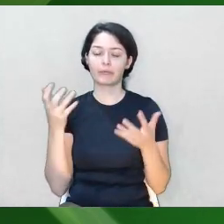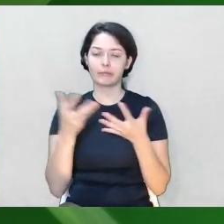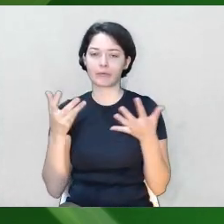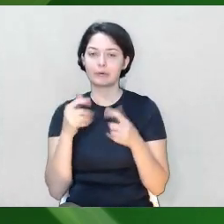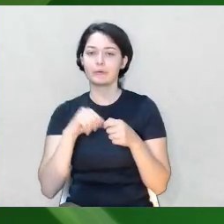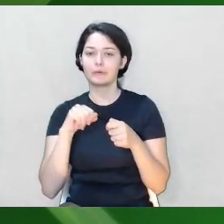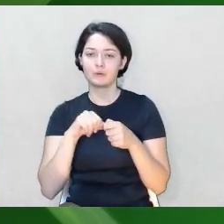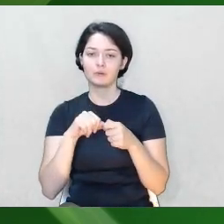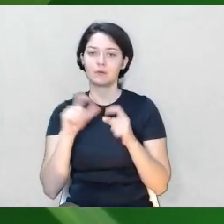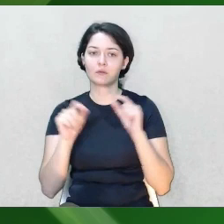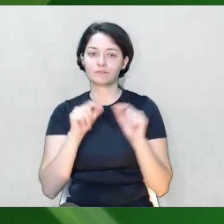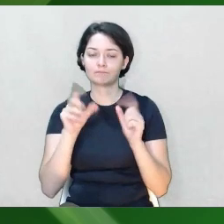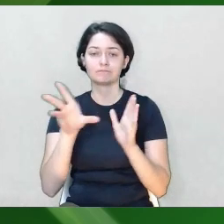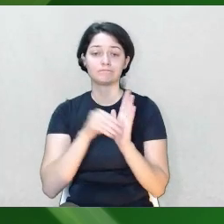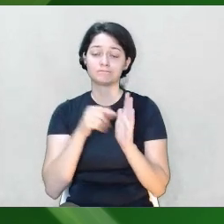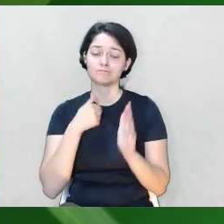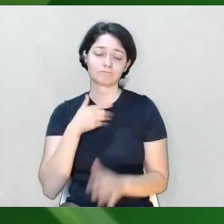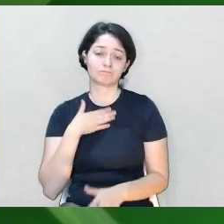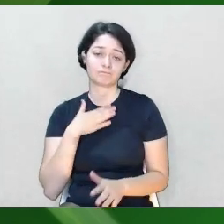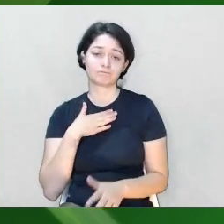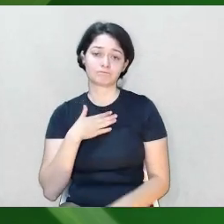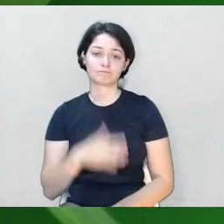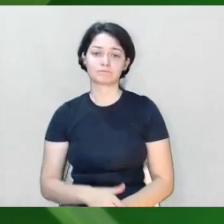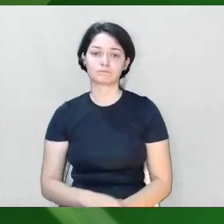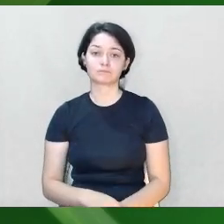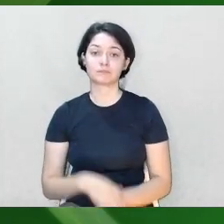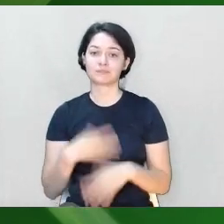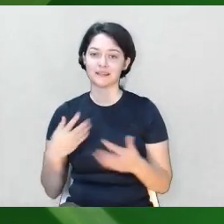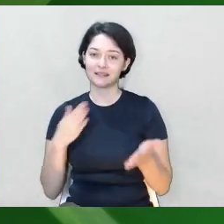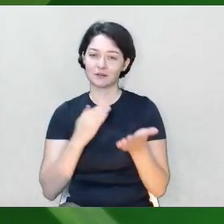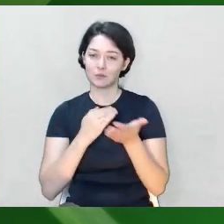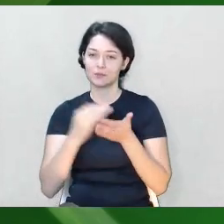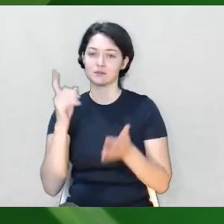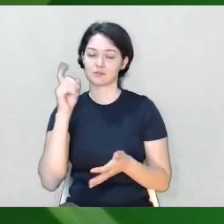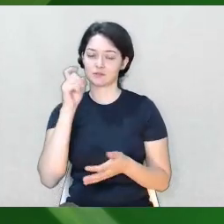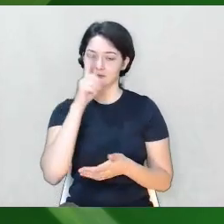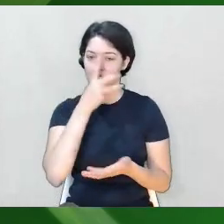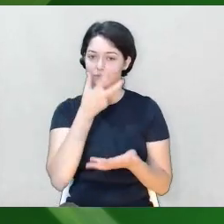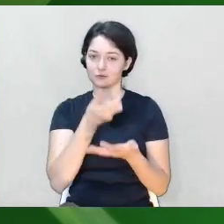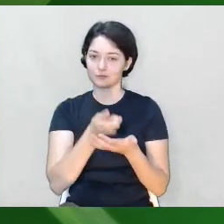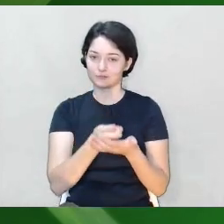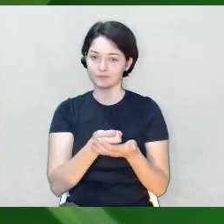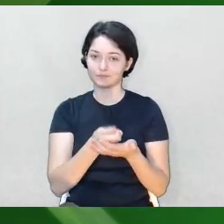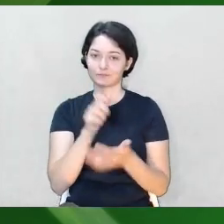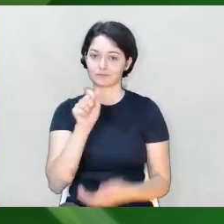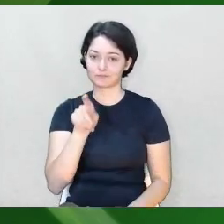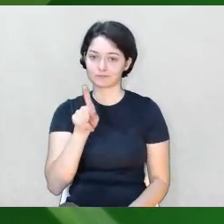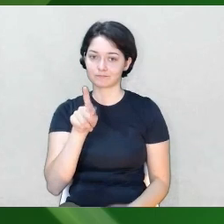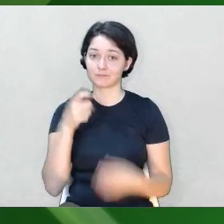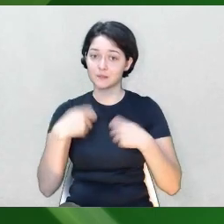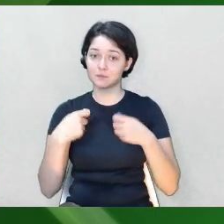going to he says, well, I'm going to purchase it. And then it's complicated. He's downloaded the app.